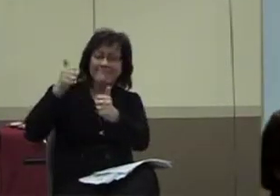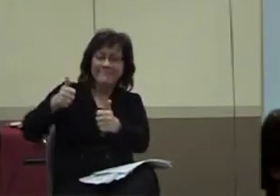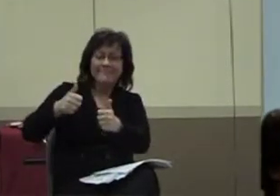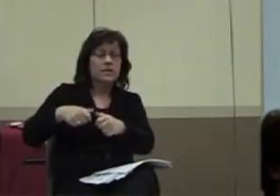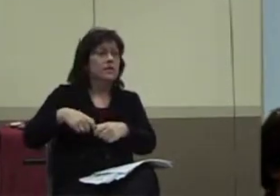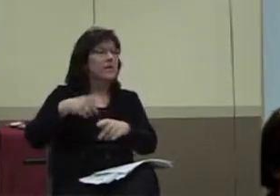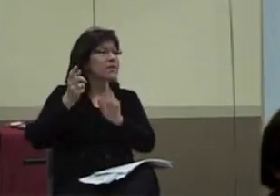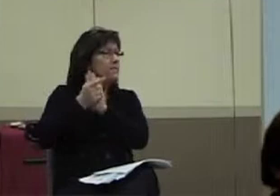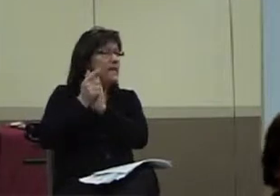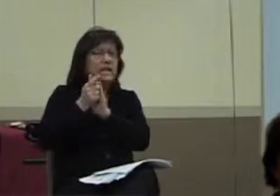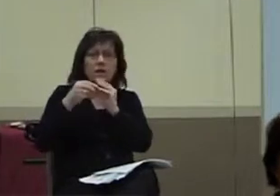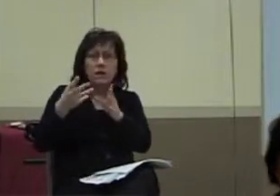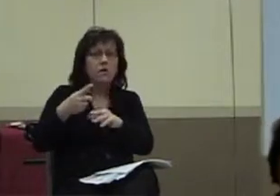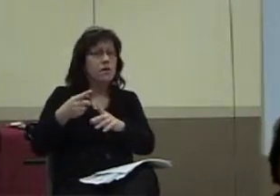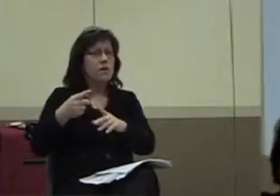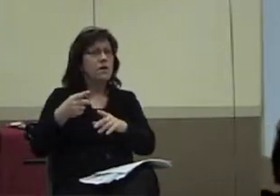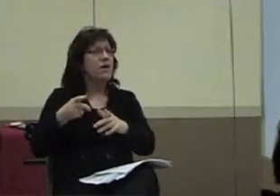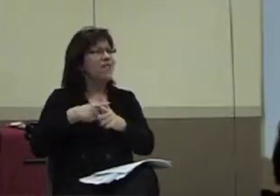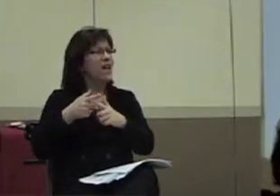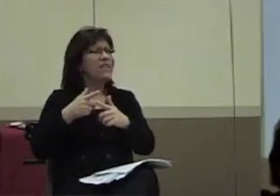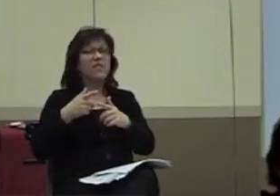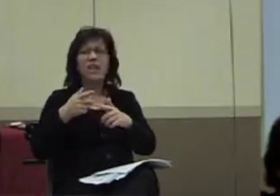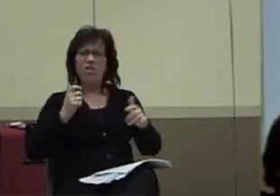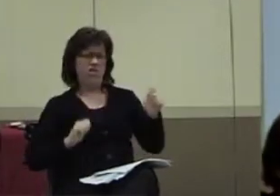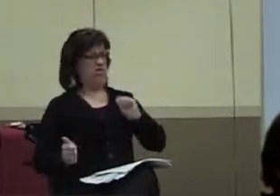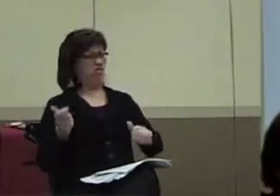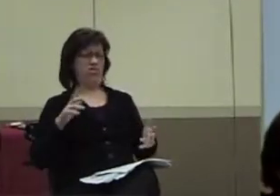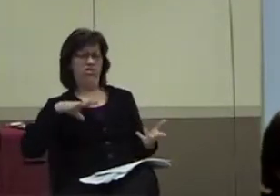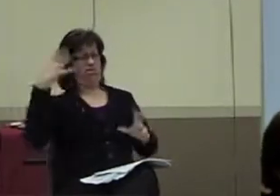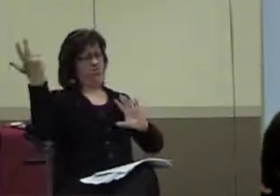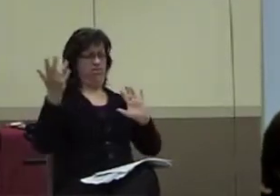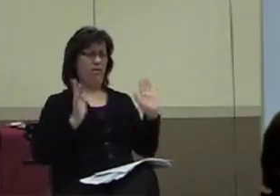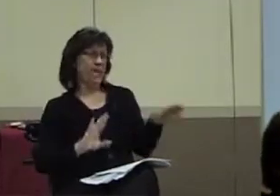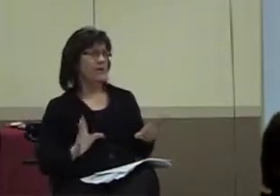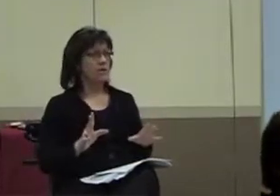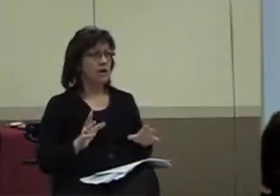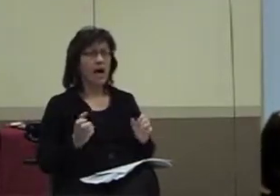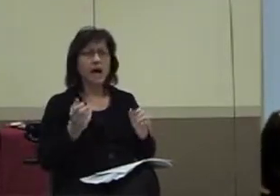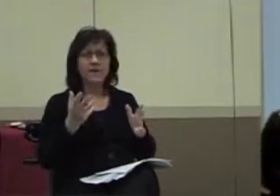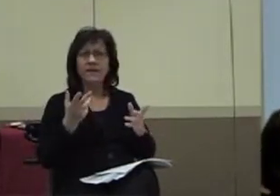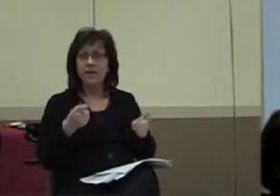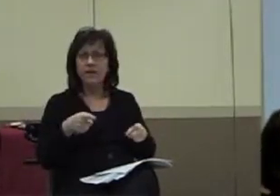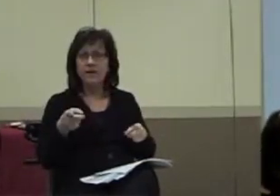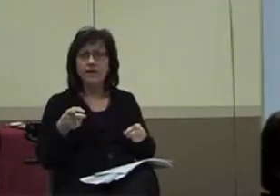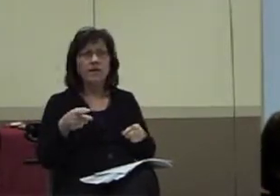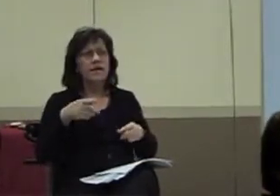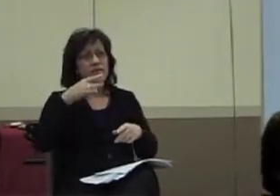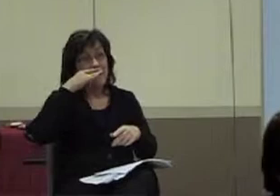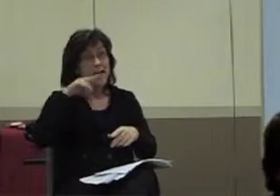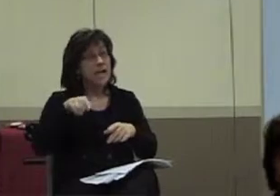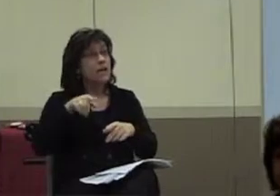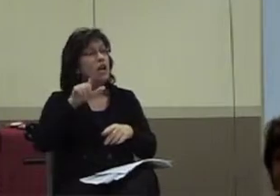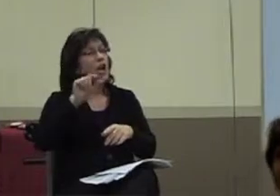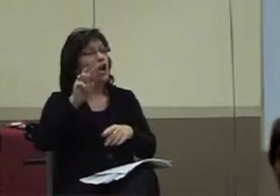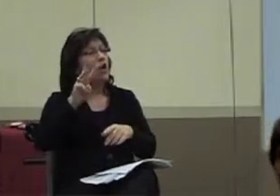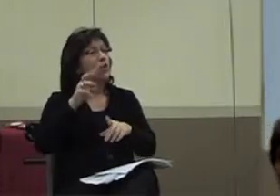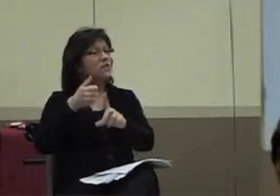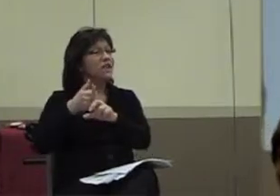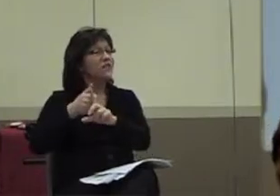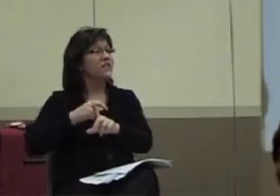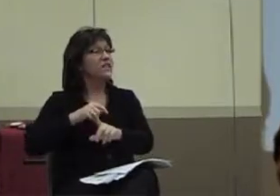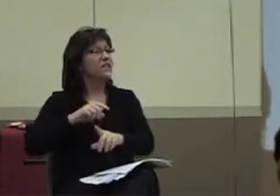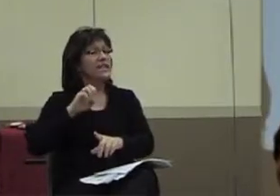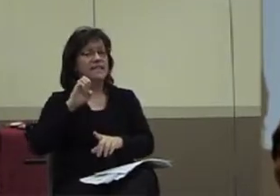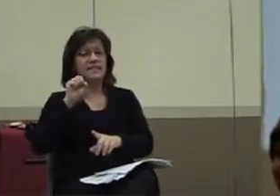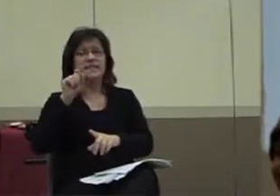compliment, they acted up? How many of you have had that happen? That's a kid with low self-esteem. You cannot take a kid with